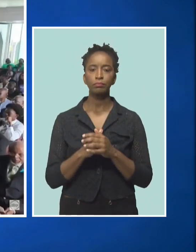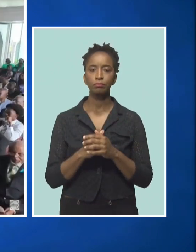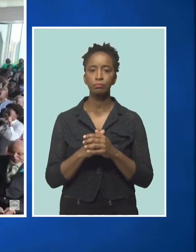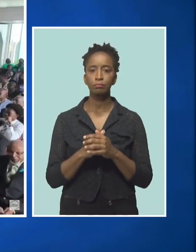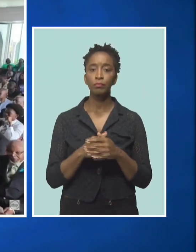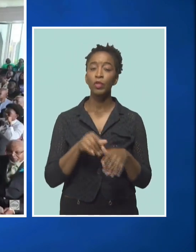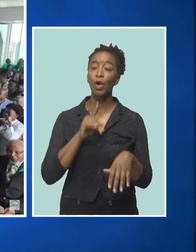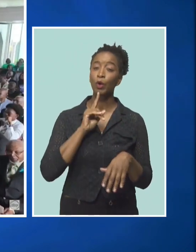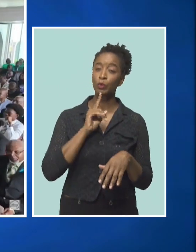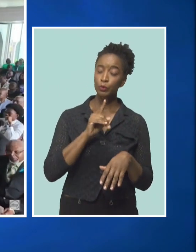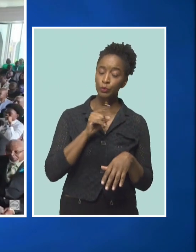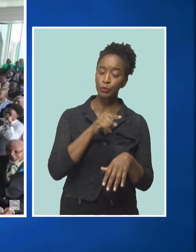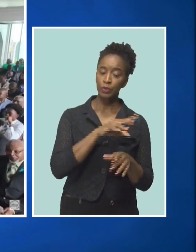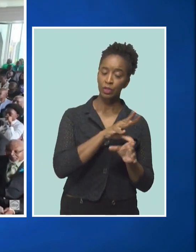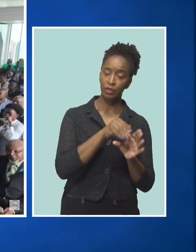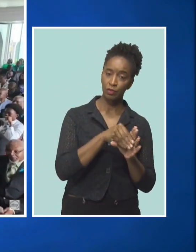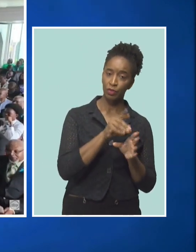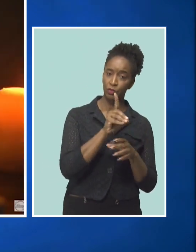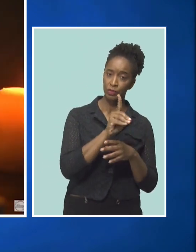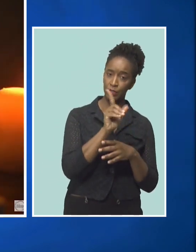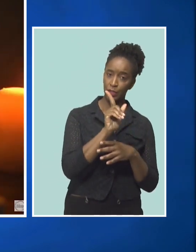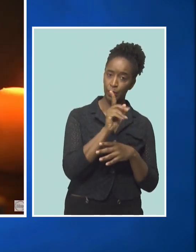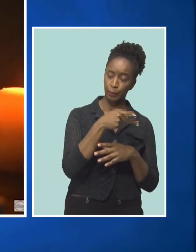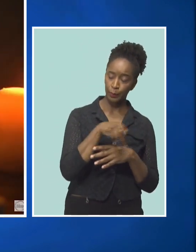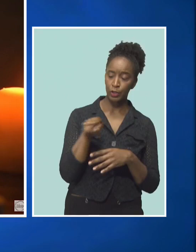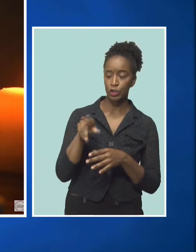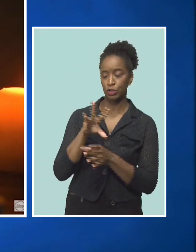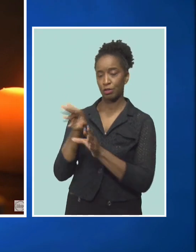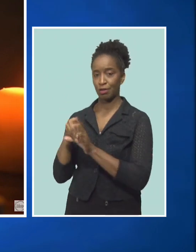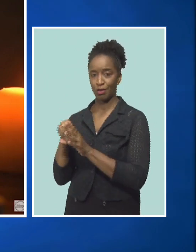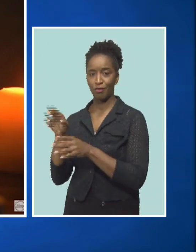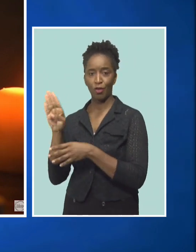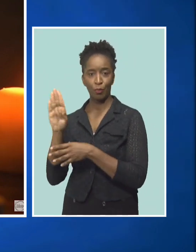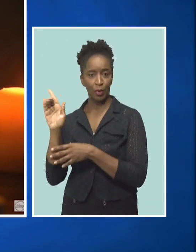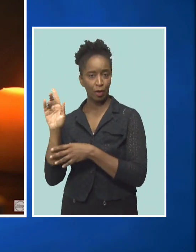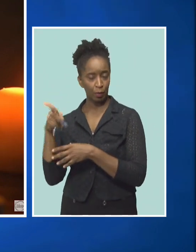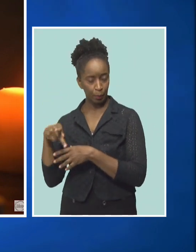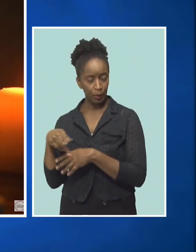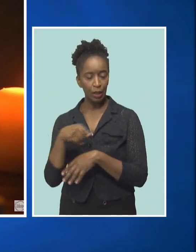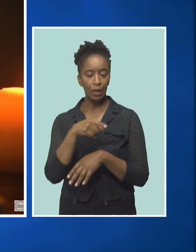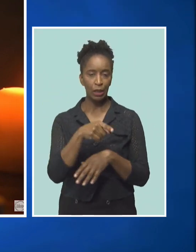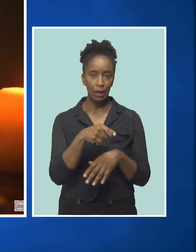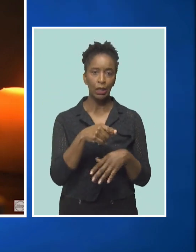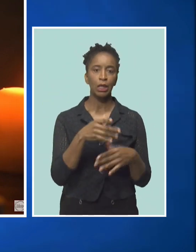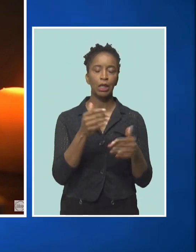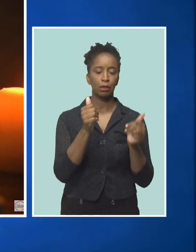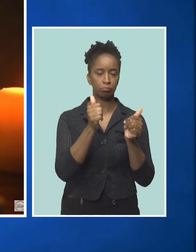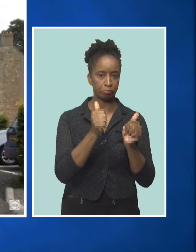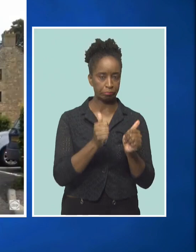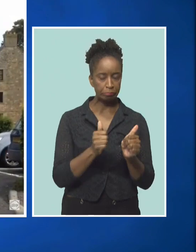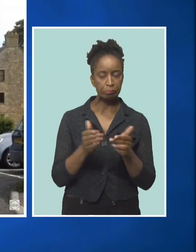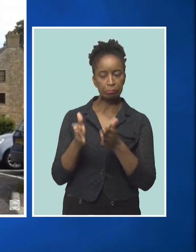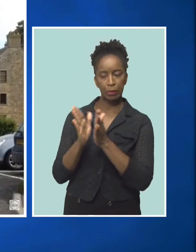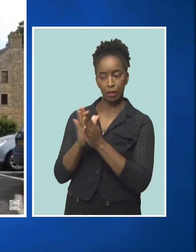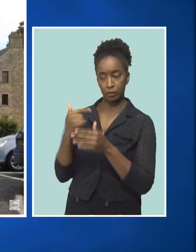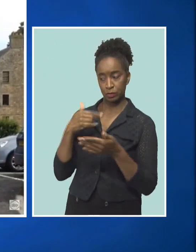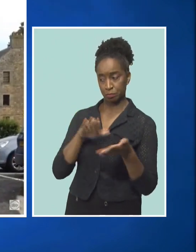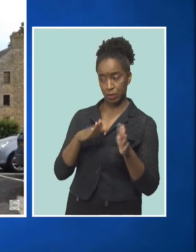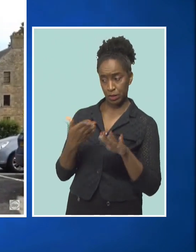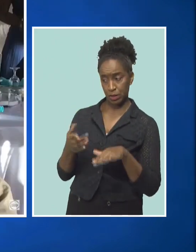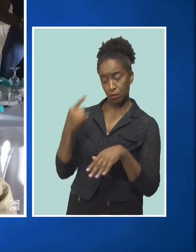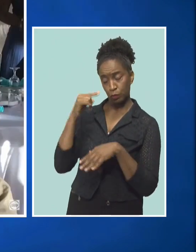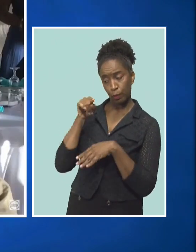did not belong to the same political party, she accepted Mr. Walters' request to speak at his funeral service because he